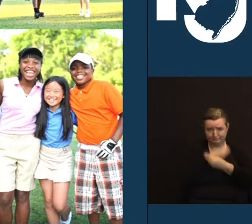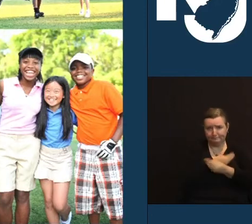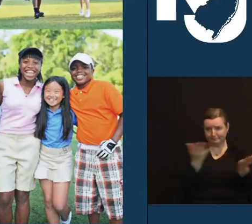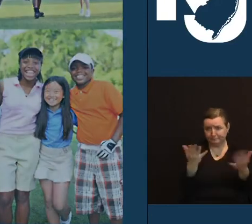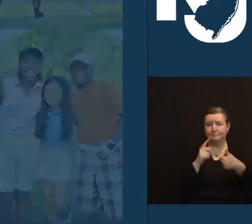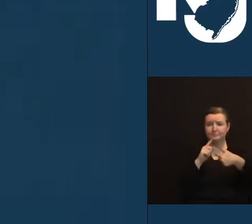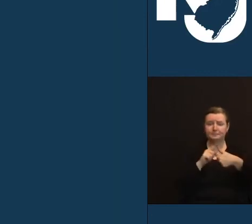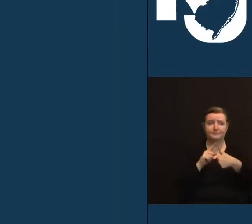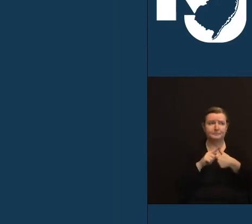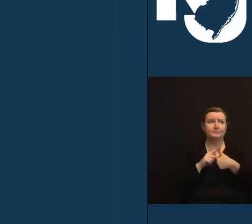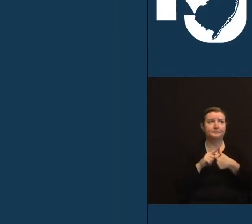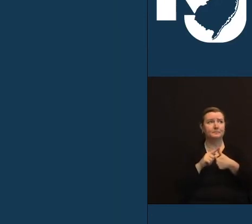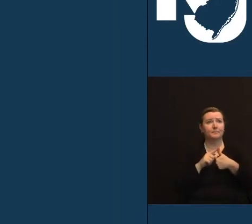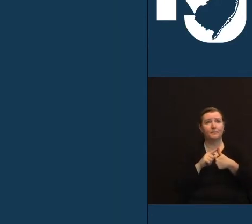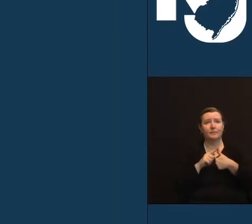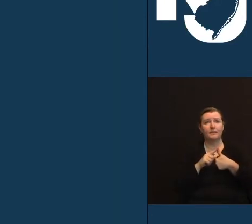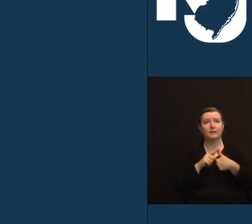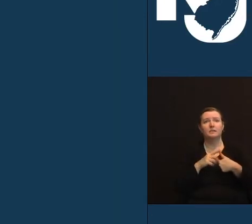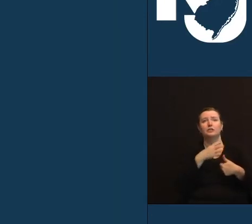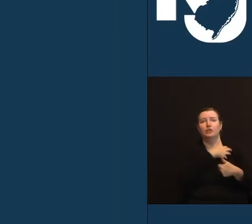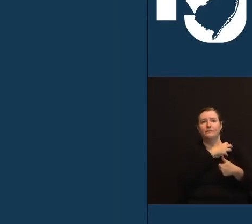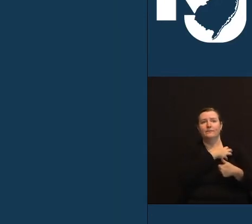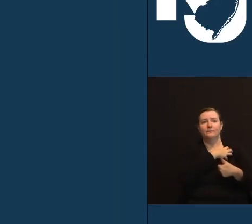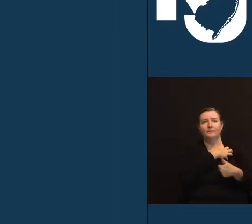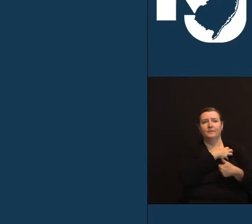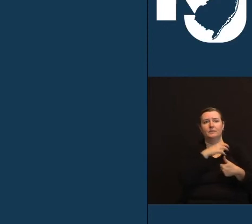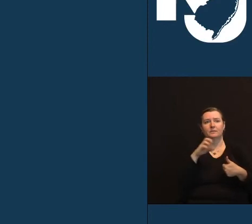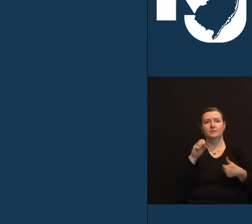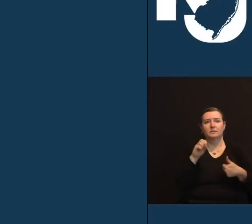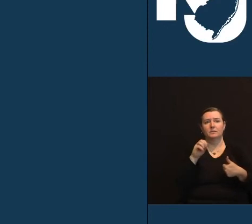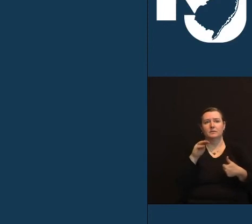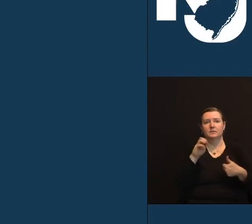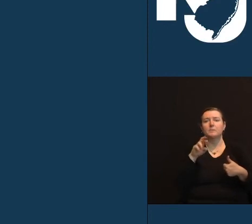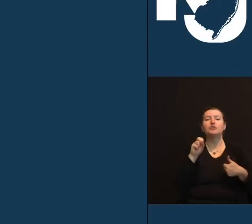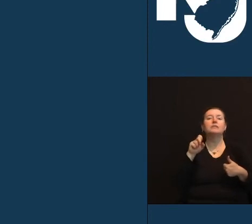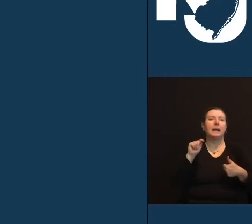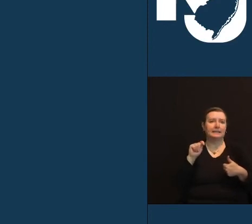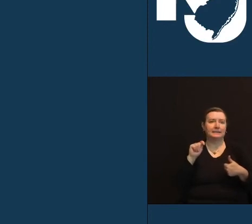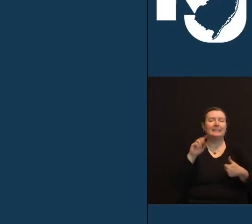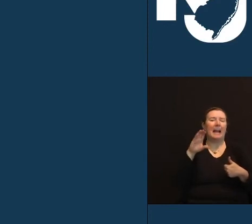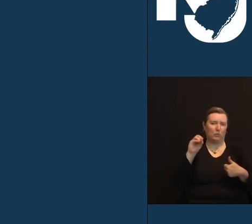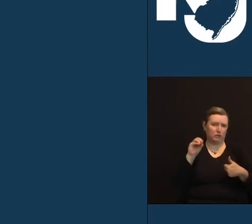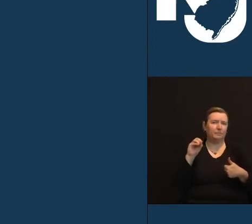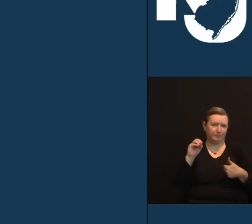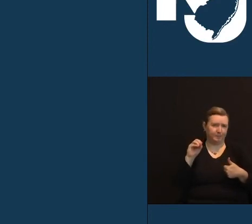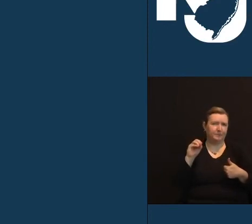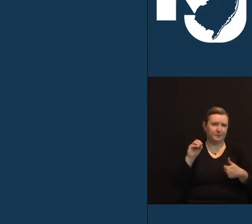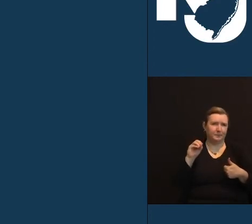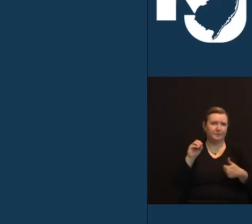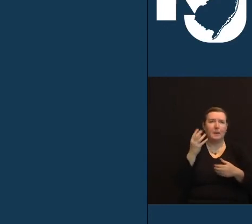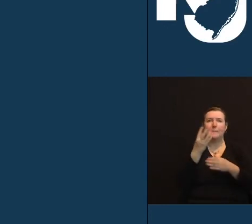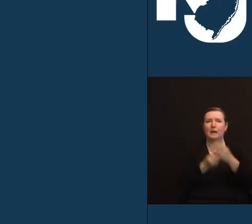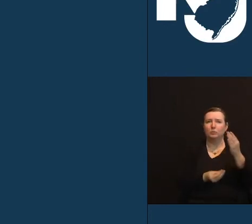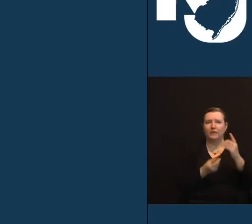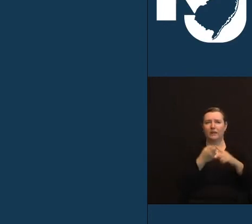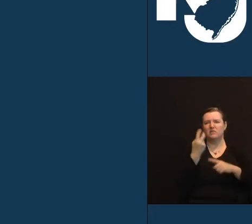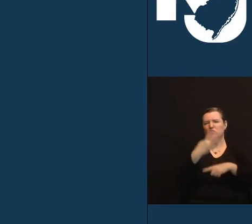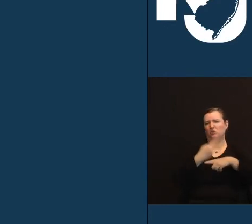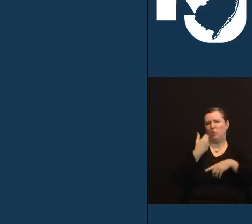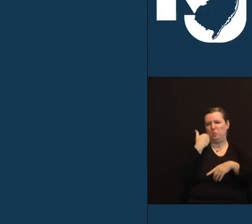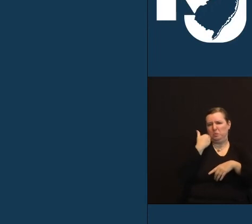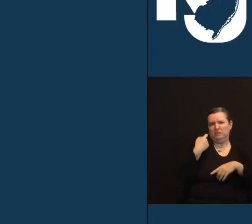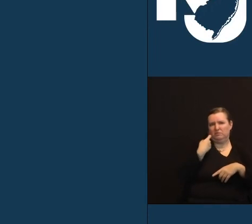is Somerset County Sheriff's Officer Ahmed Mackey. Ahmed died a few days ago. His memorial will be